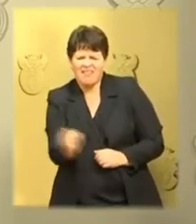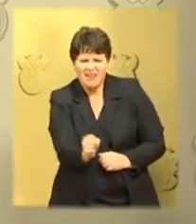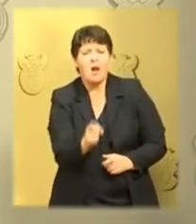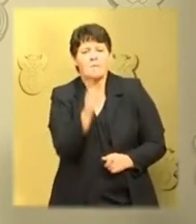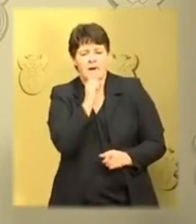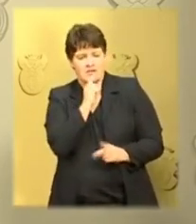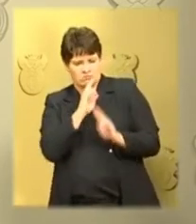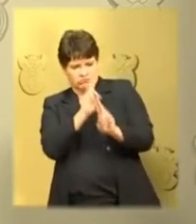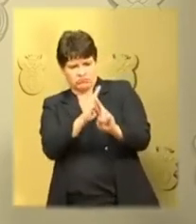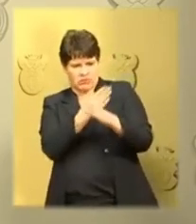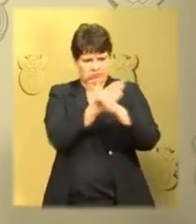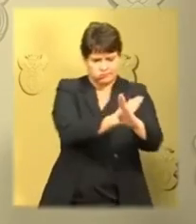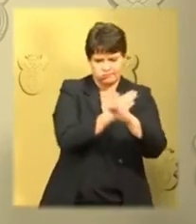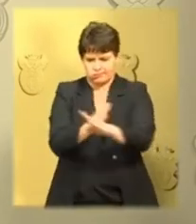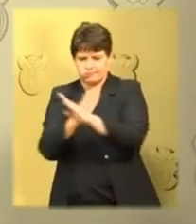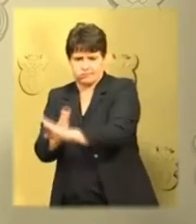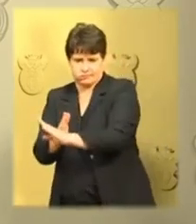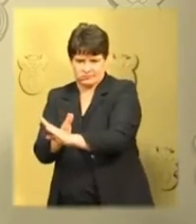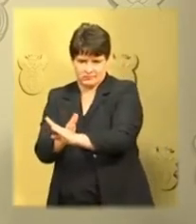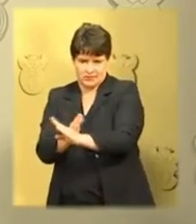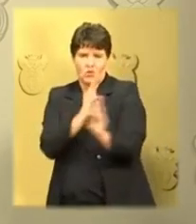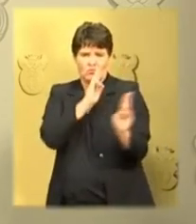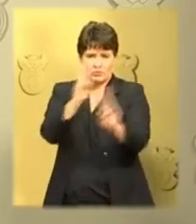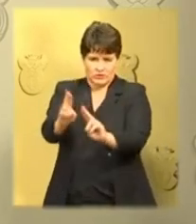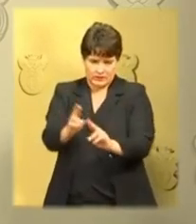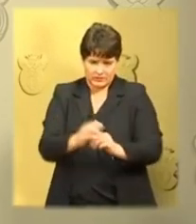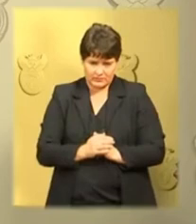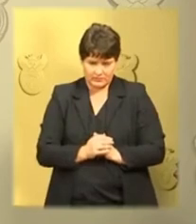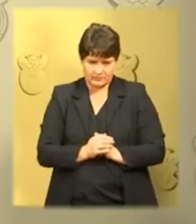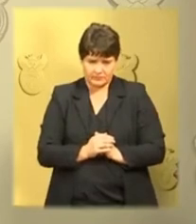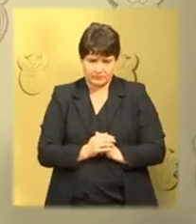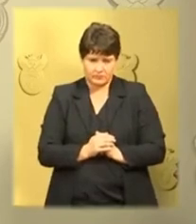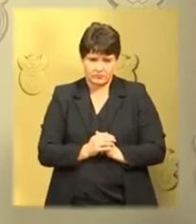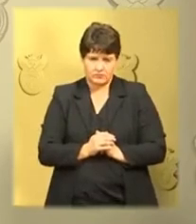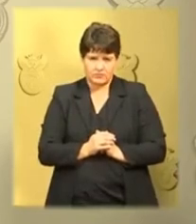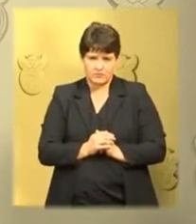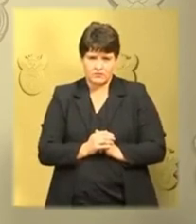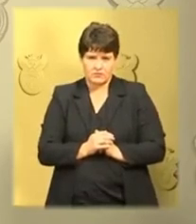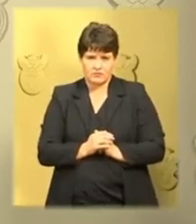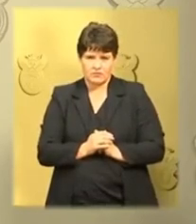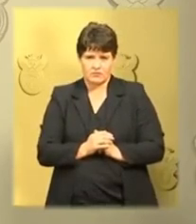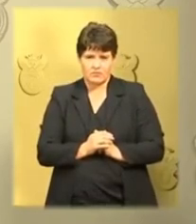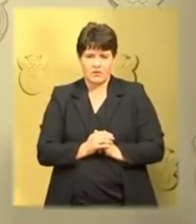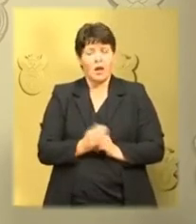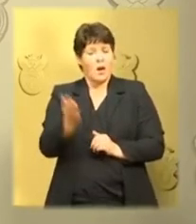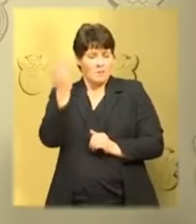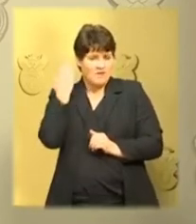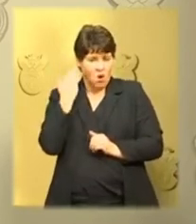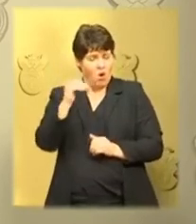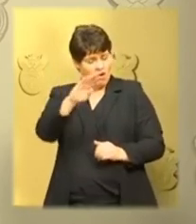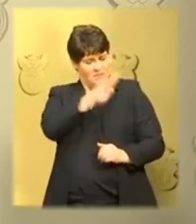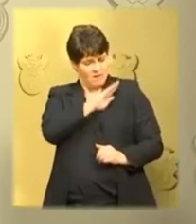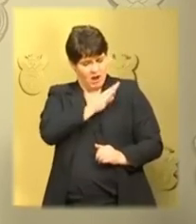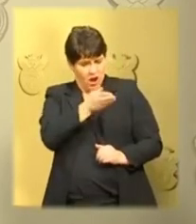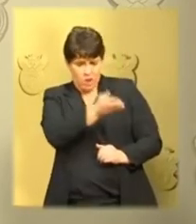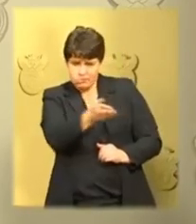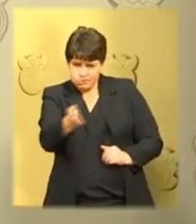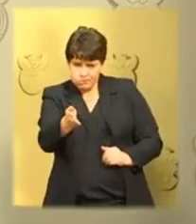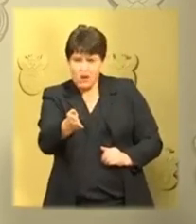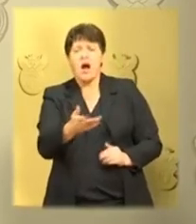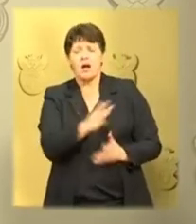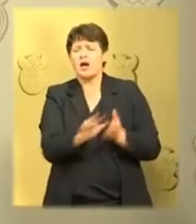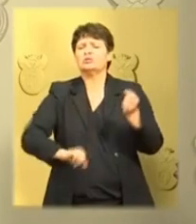response. Until now, those Defence Force members that have been deployed have supported the South African